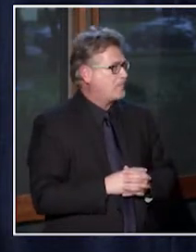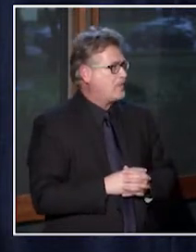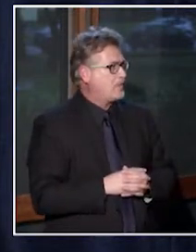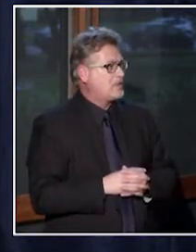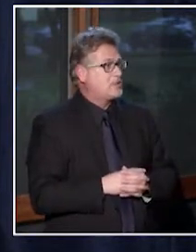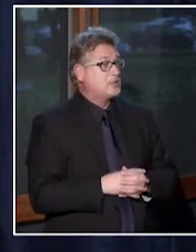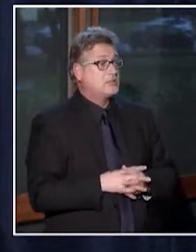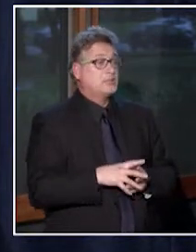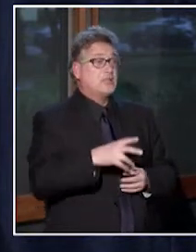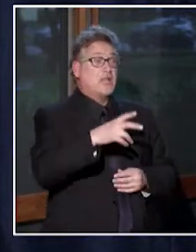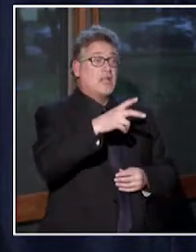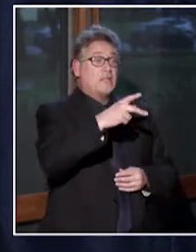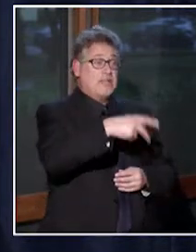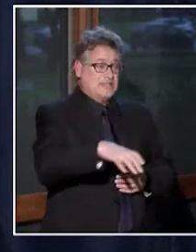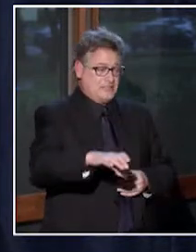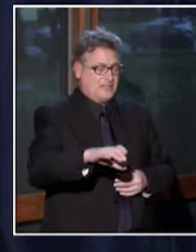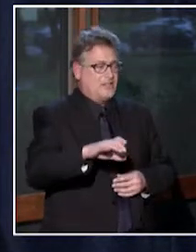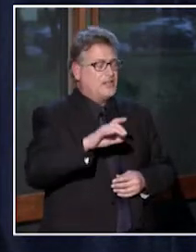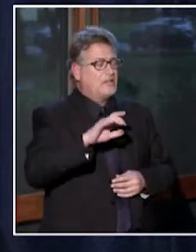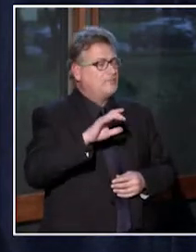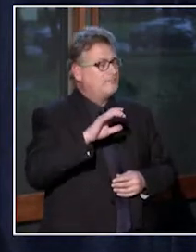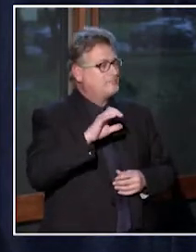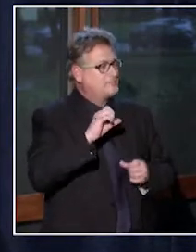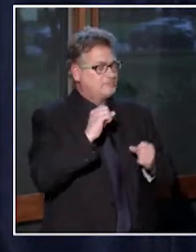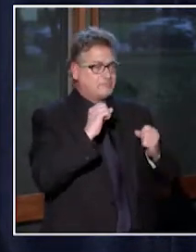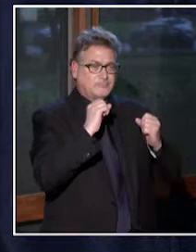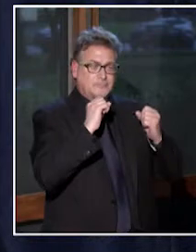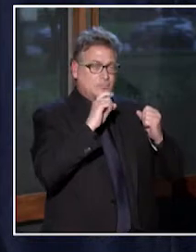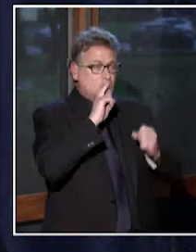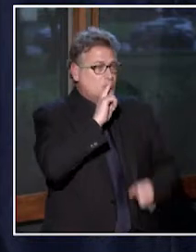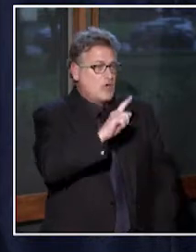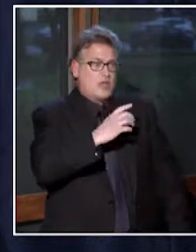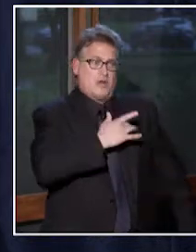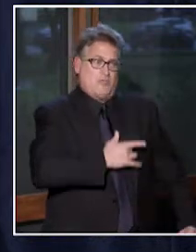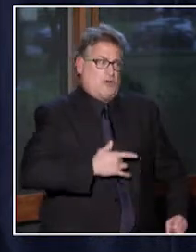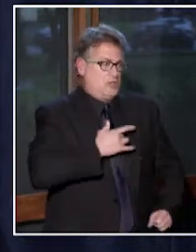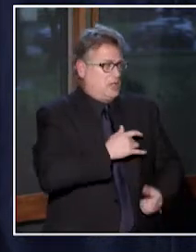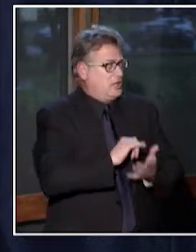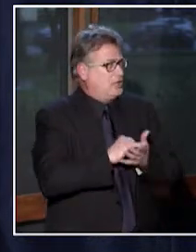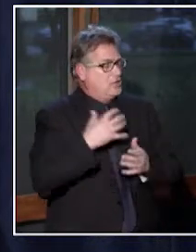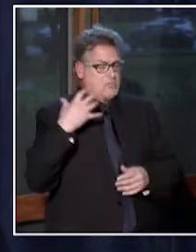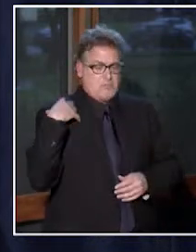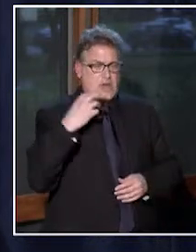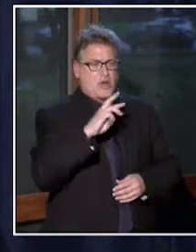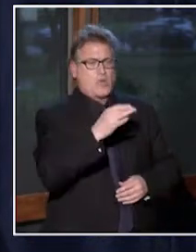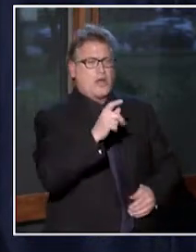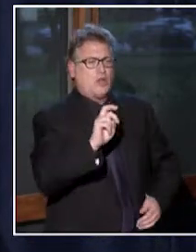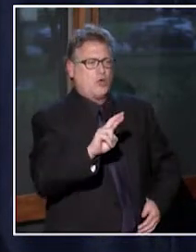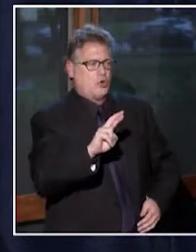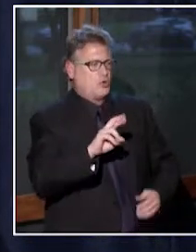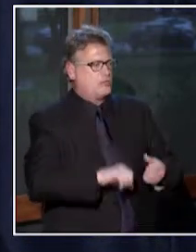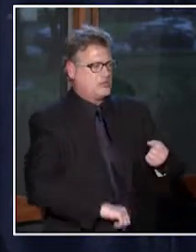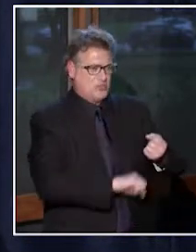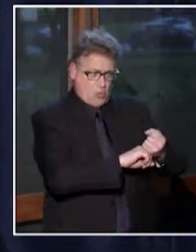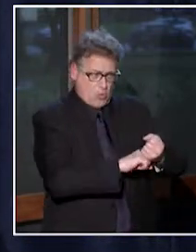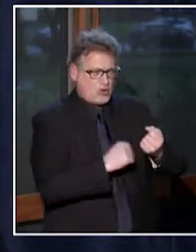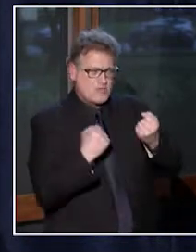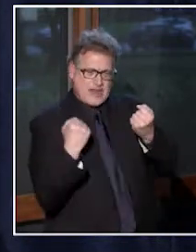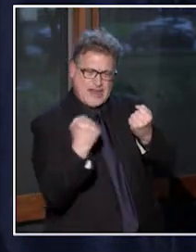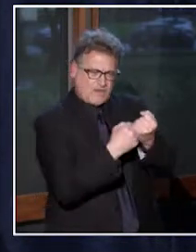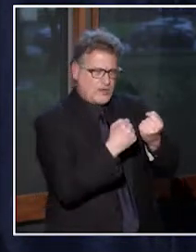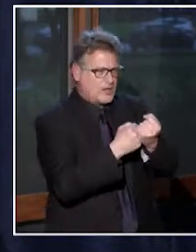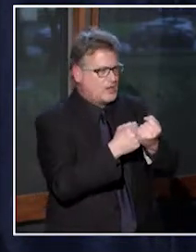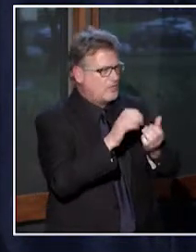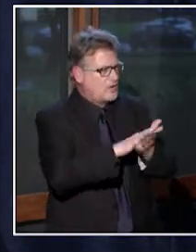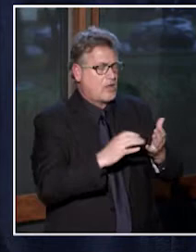At Portland Community College, we deeply appreciate the work and the commitment of Mayor Wheeler, who has been a supporter and an advocate of the